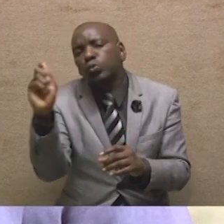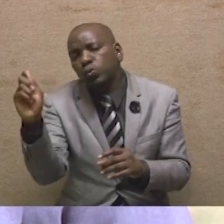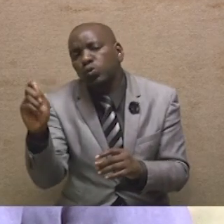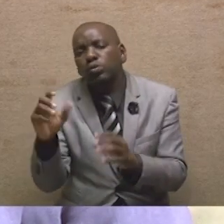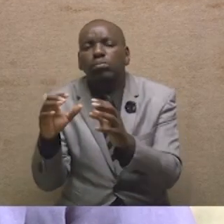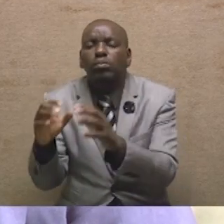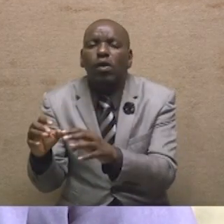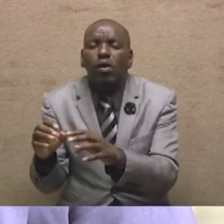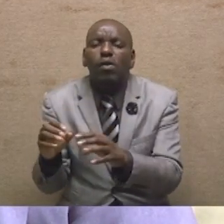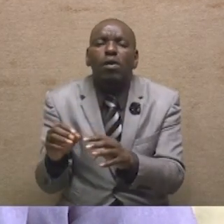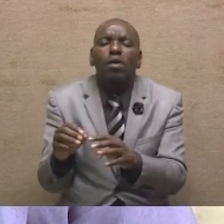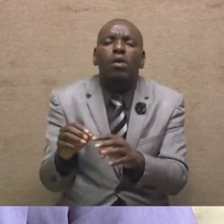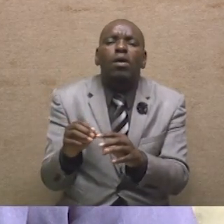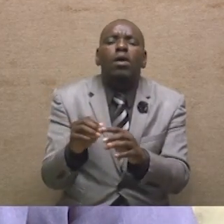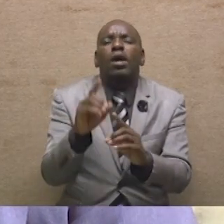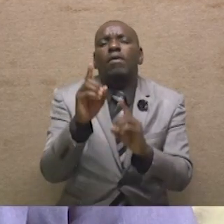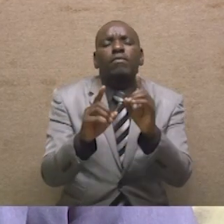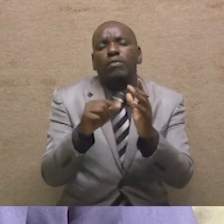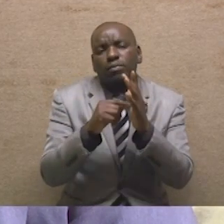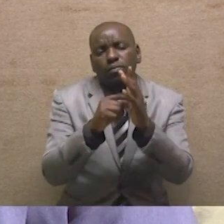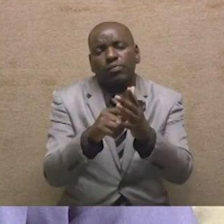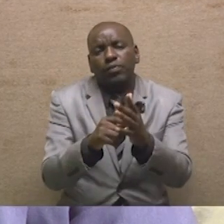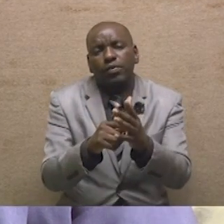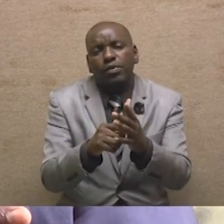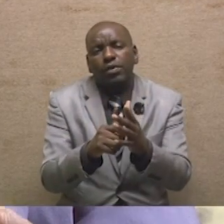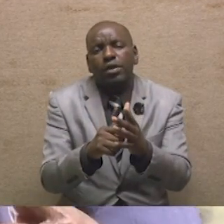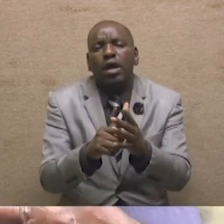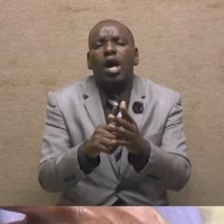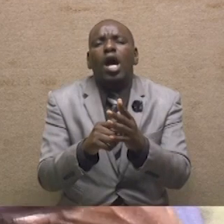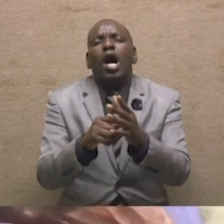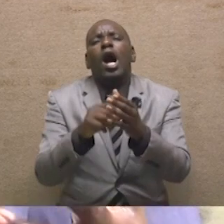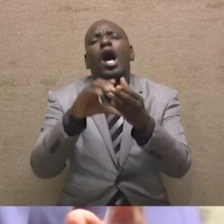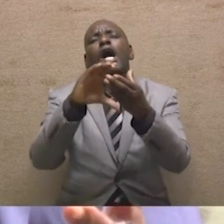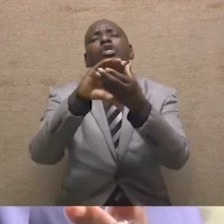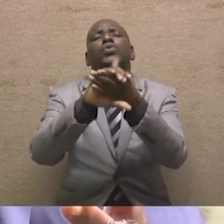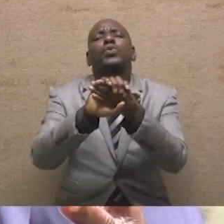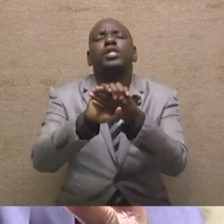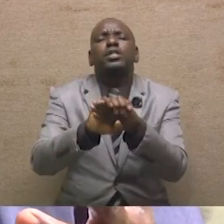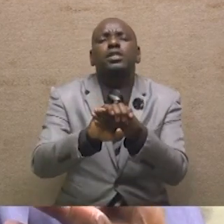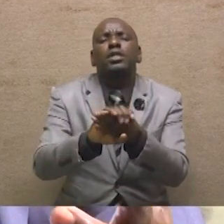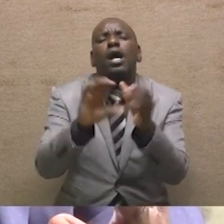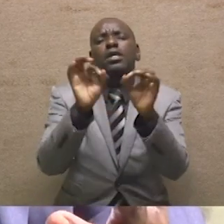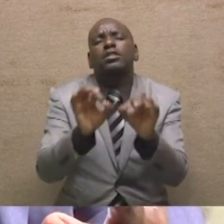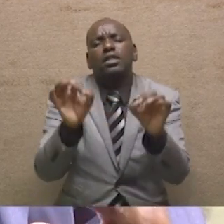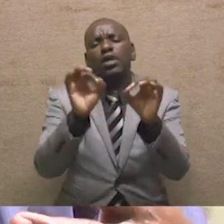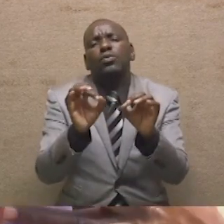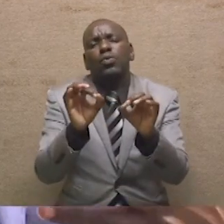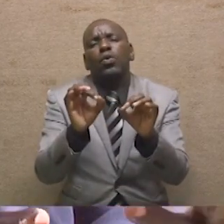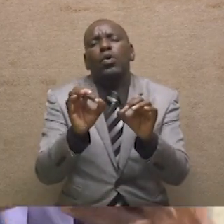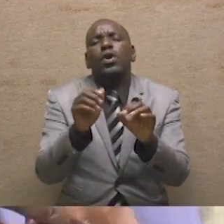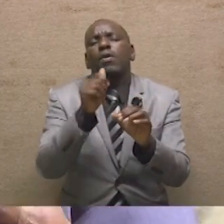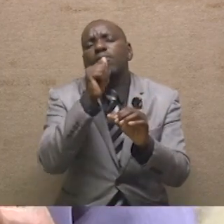non-governmental schools, even though there is no homogeneity within